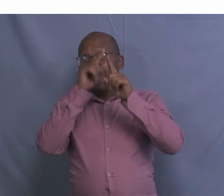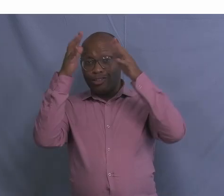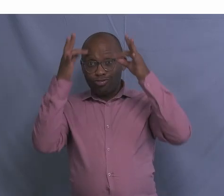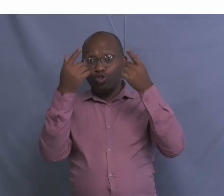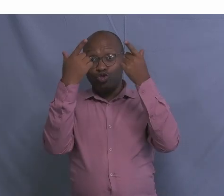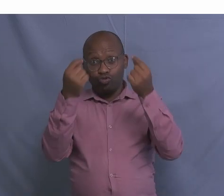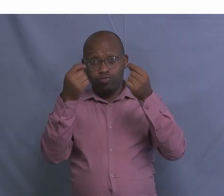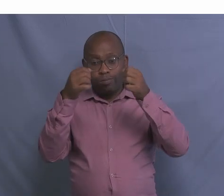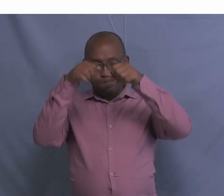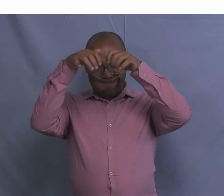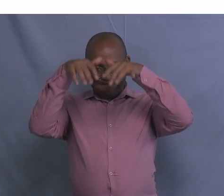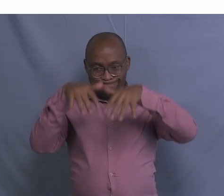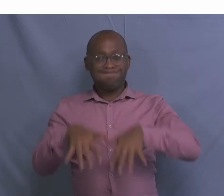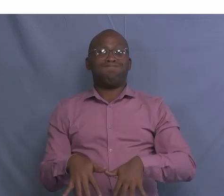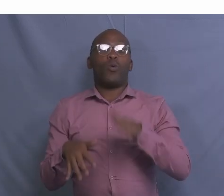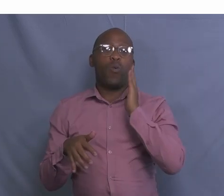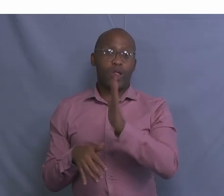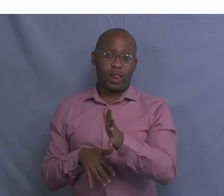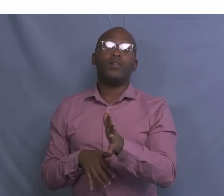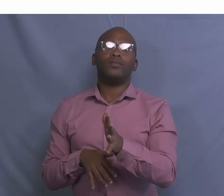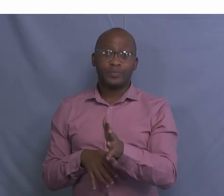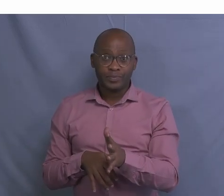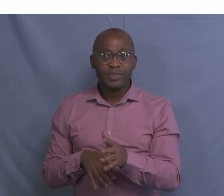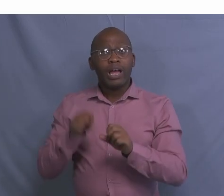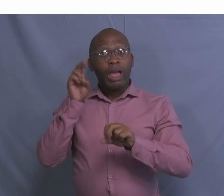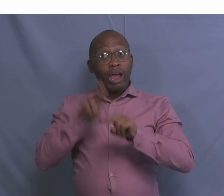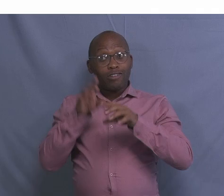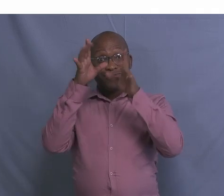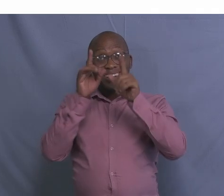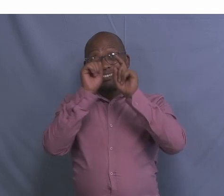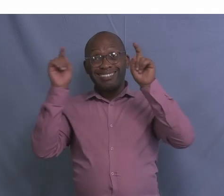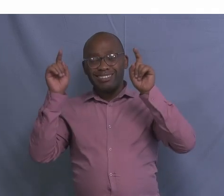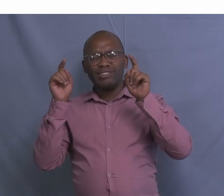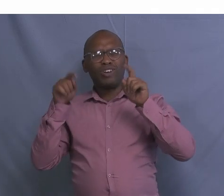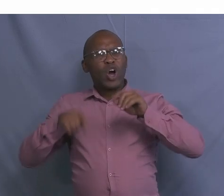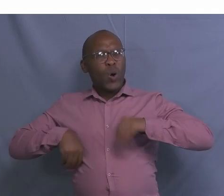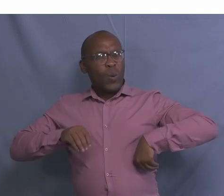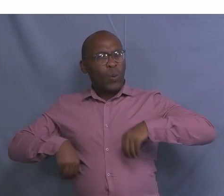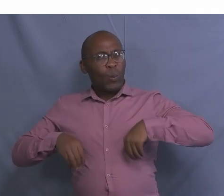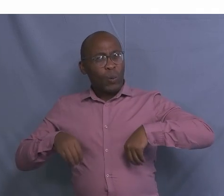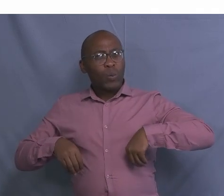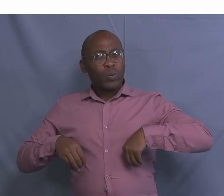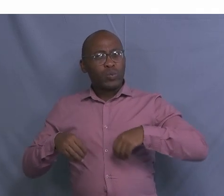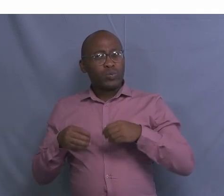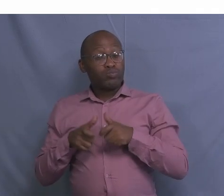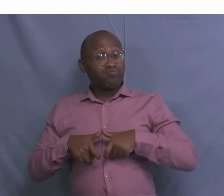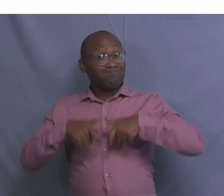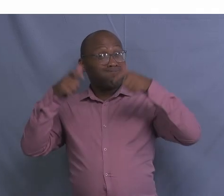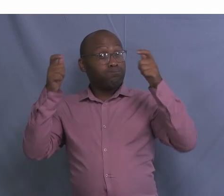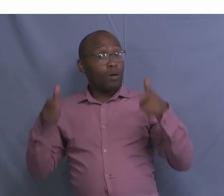the ethics that they have, if they are the ones who are part of fraudulent activities in a company, then it means that